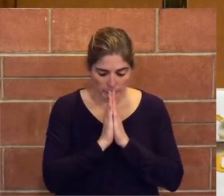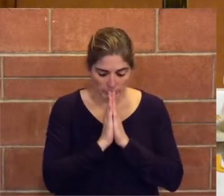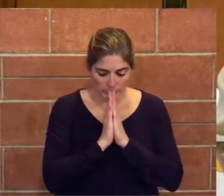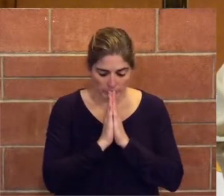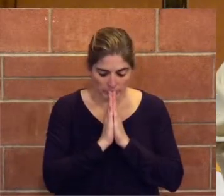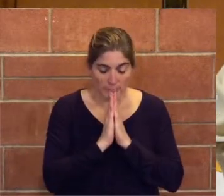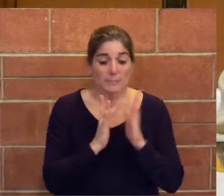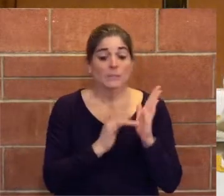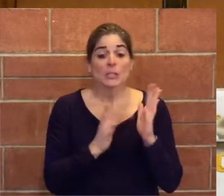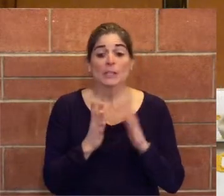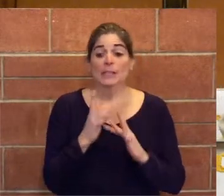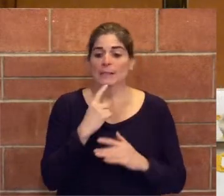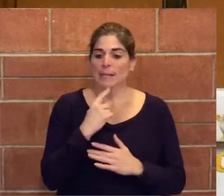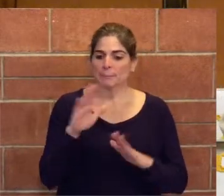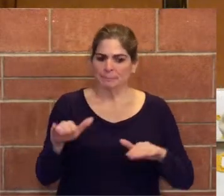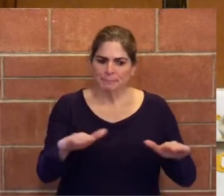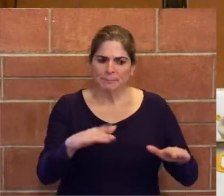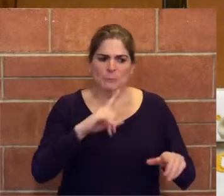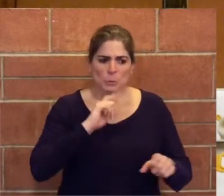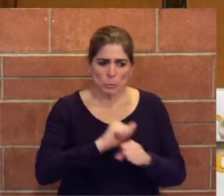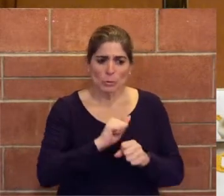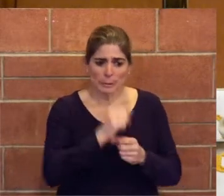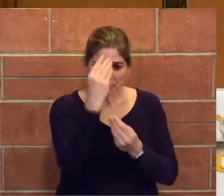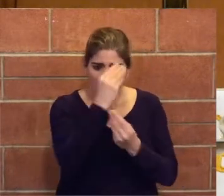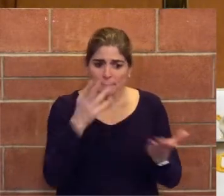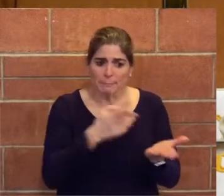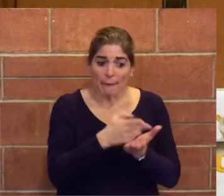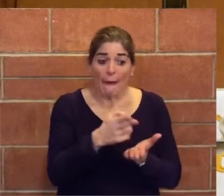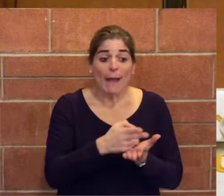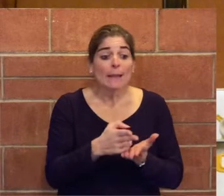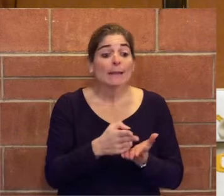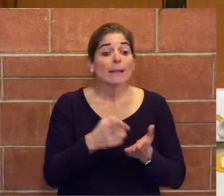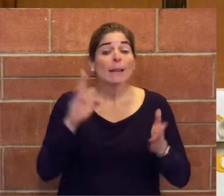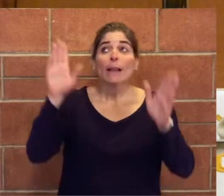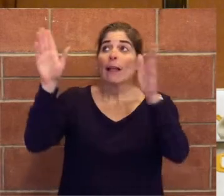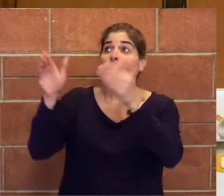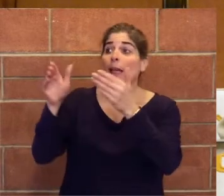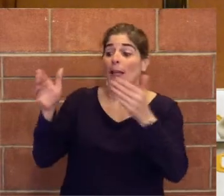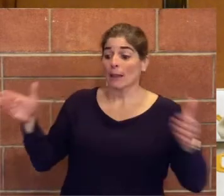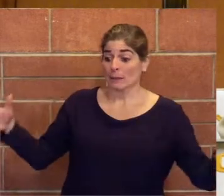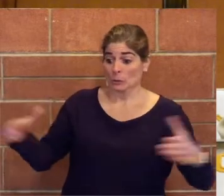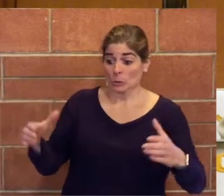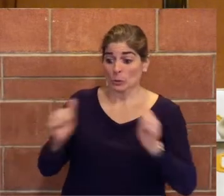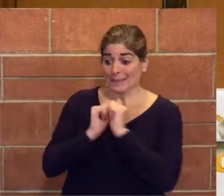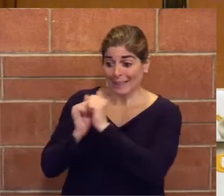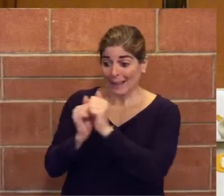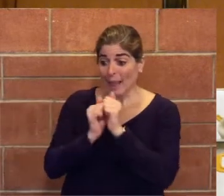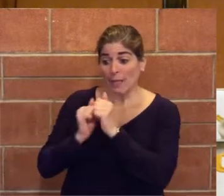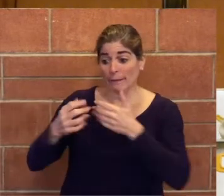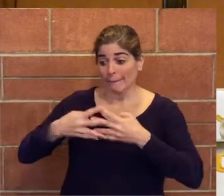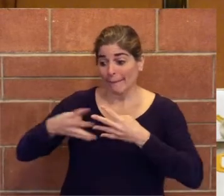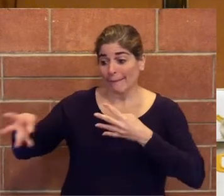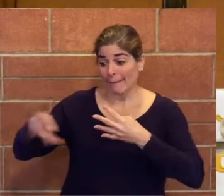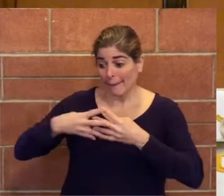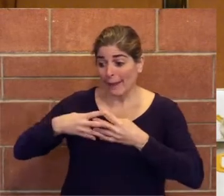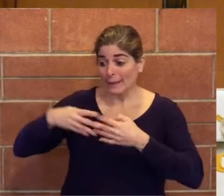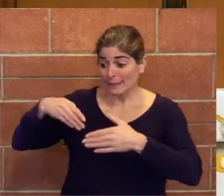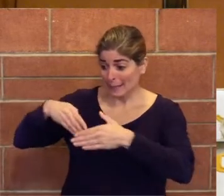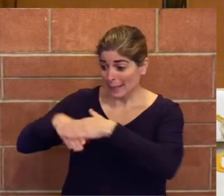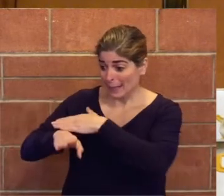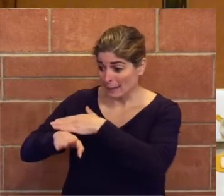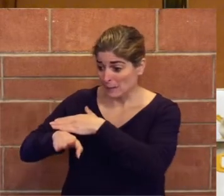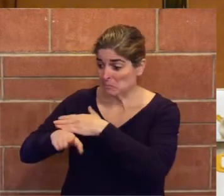Glory to you, O Lord. Jesus said, "Very truly I tell you, anyone who does not enter the sheepfold by the gate,